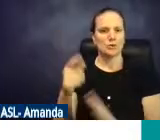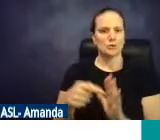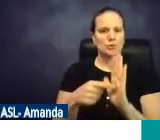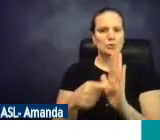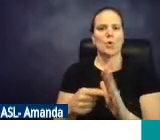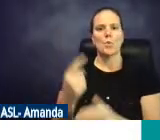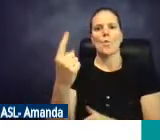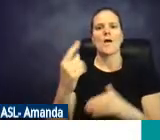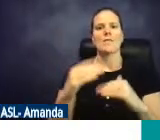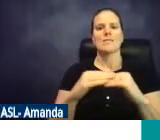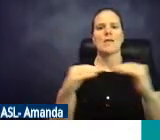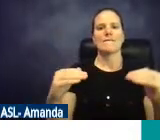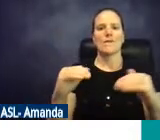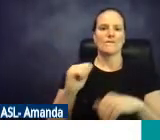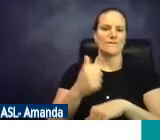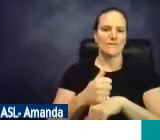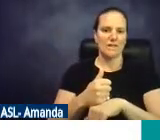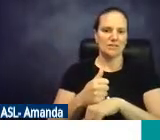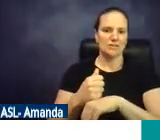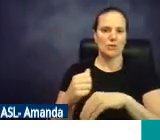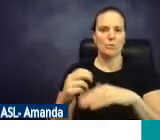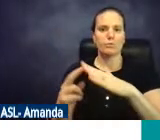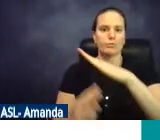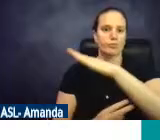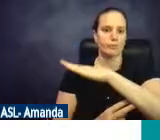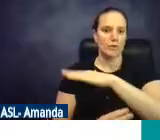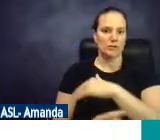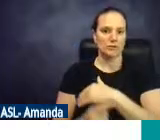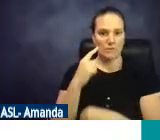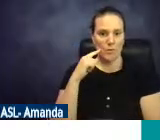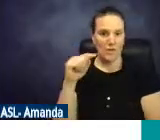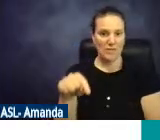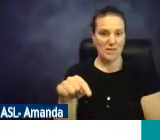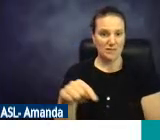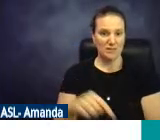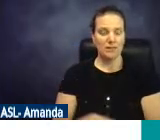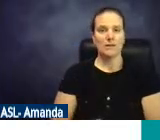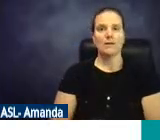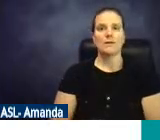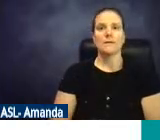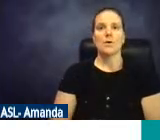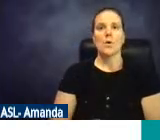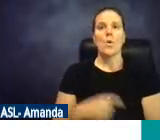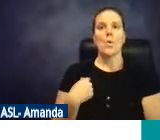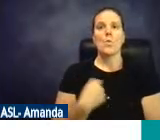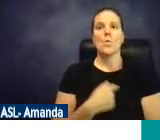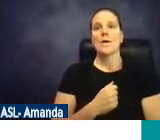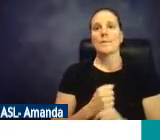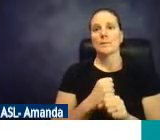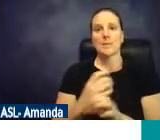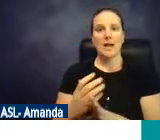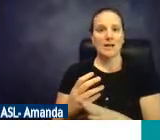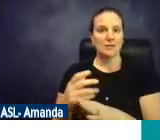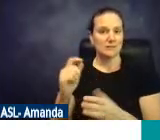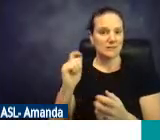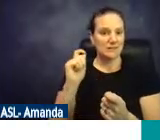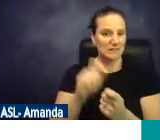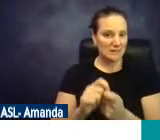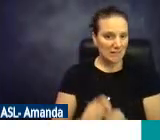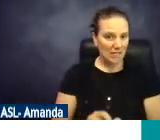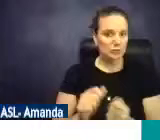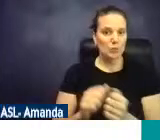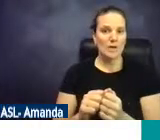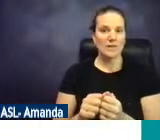fixed bridge configuration for efficiency in this. But also, as we prepared the details around the guidelines and